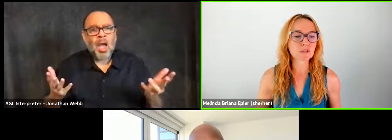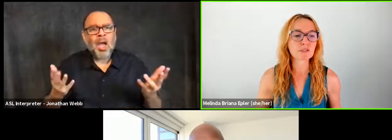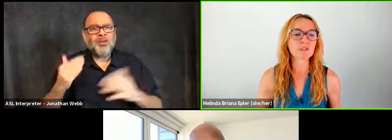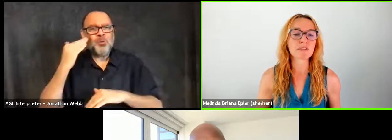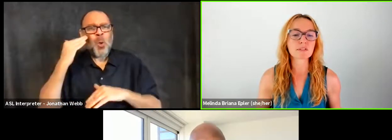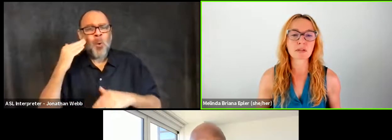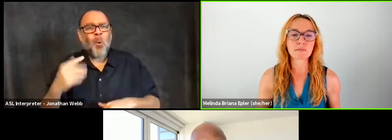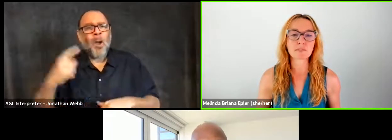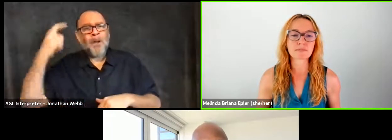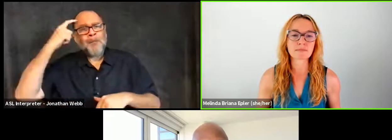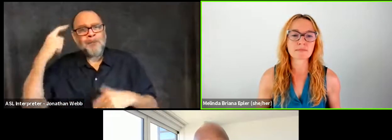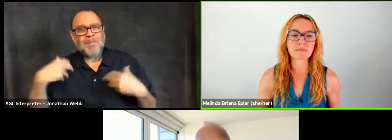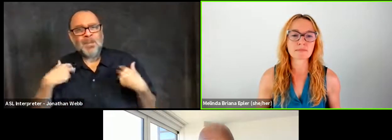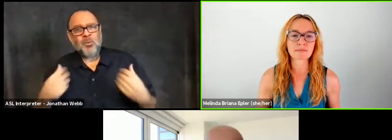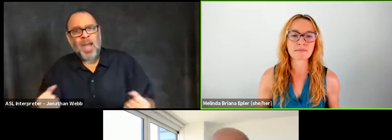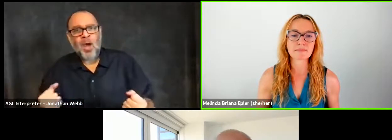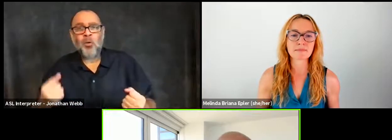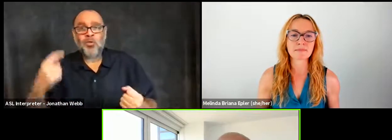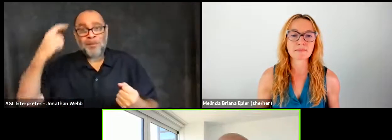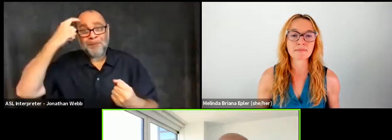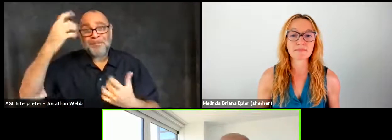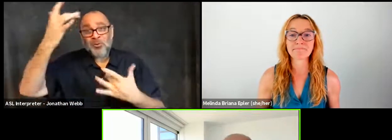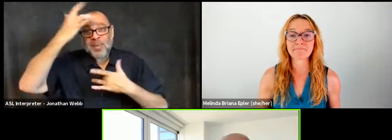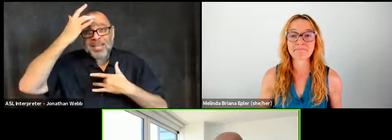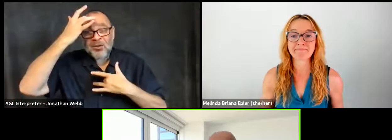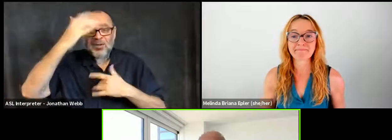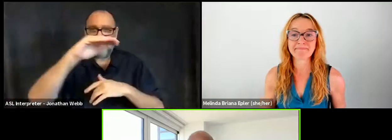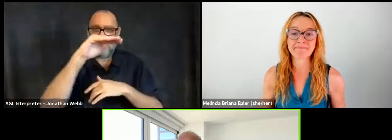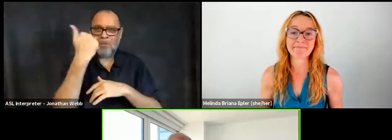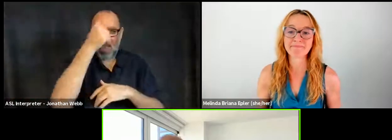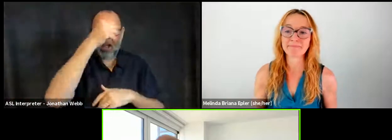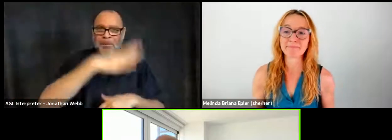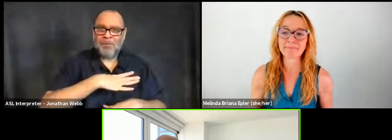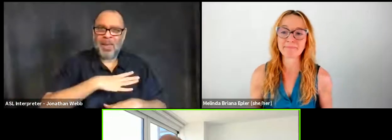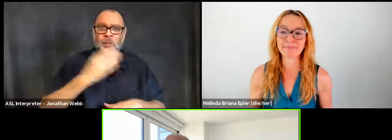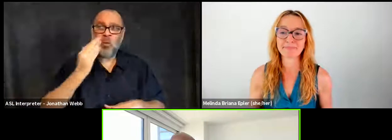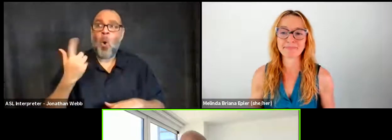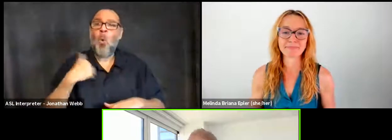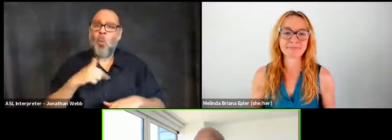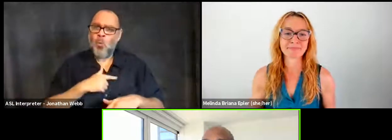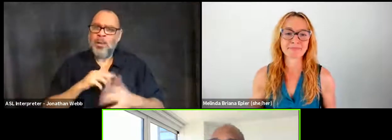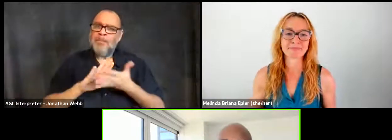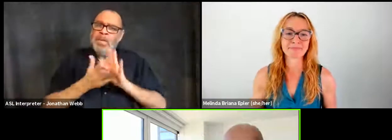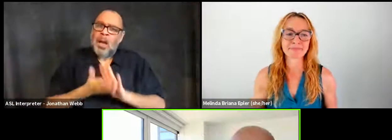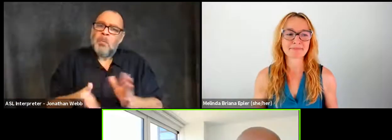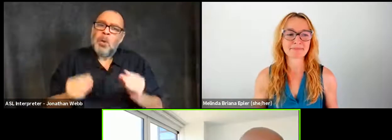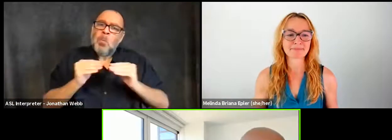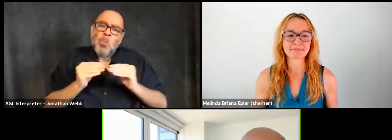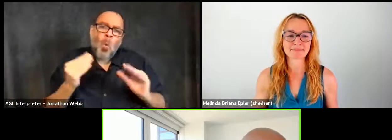health and mental illness in Black men? Oh, great question, Anthony. Great question. Mm-hmm.